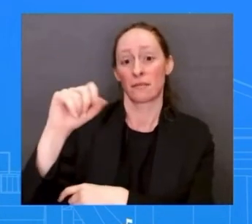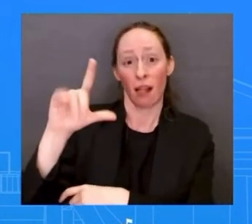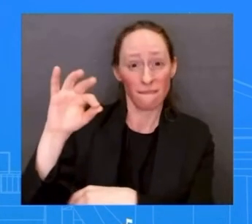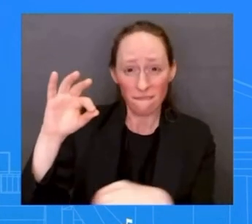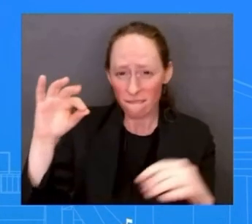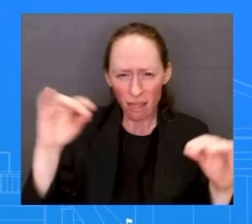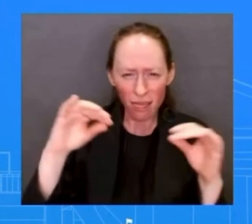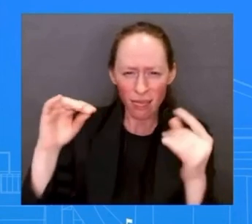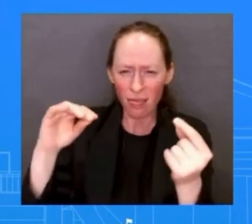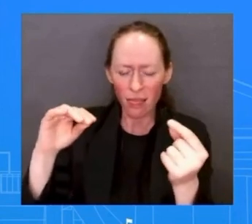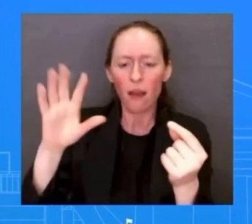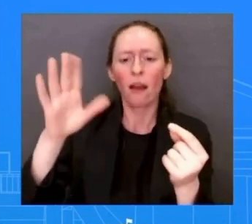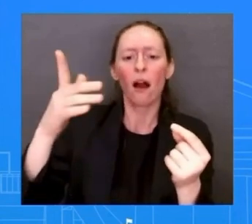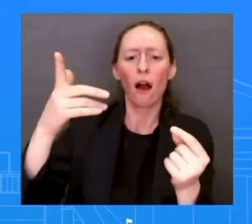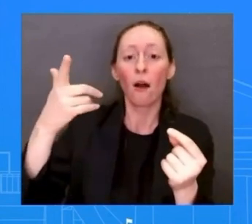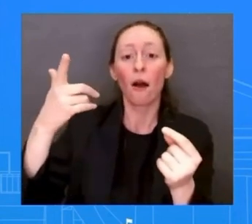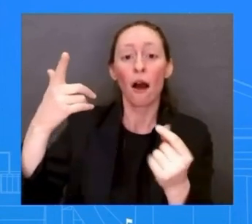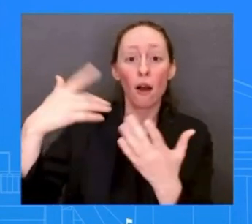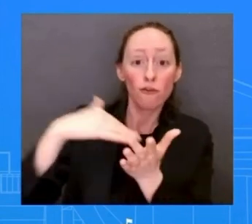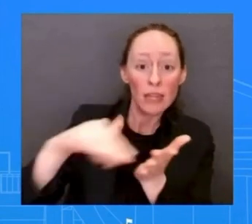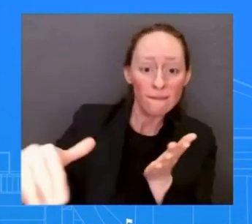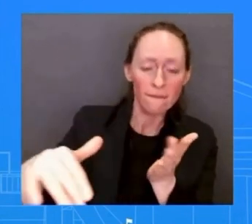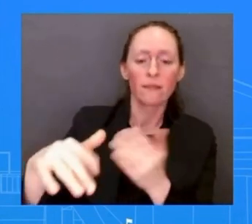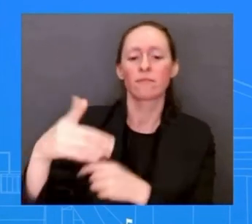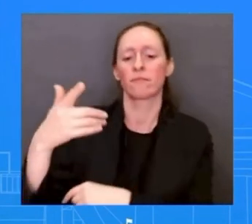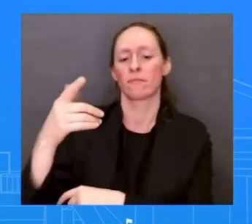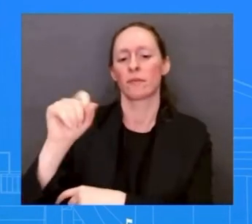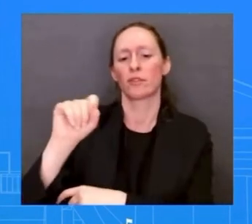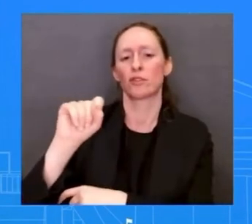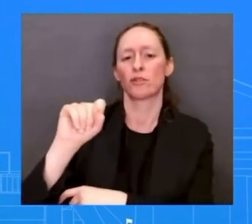will see FAQs about some of the